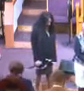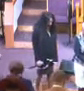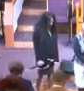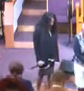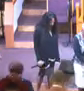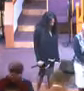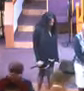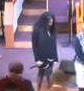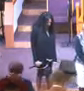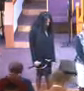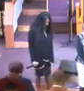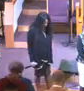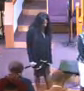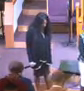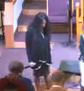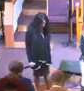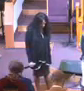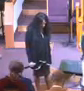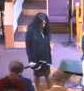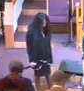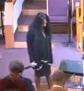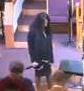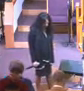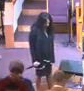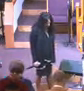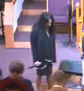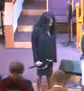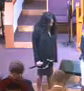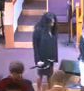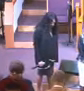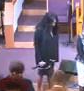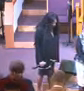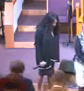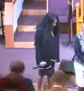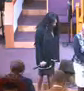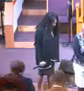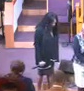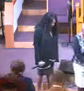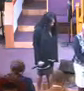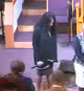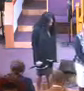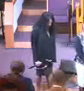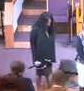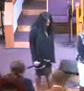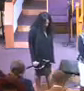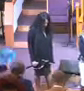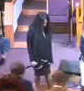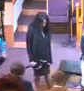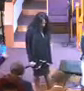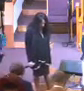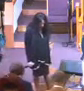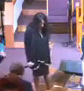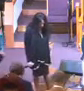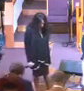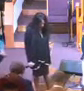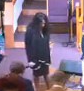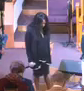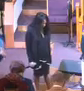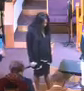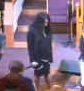reigning supreme, Lord, and that we can do nothing without you, Lord. Oh, hallelujah. Oh, I love you so much,